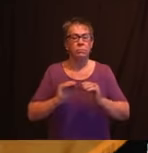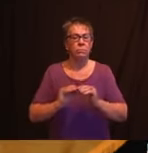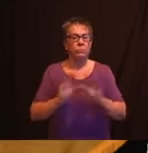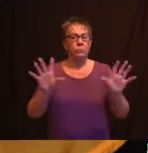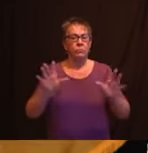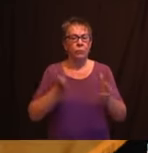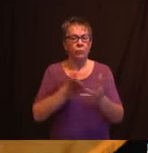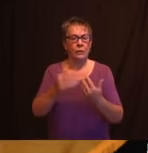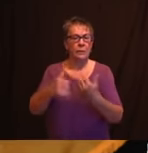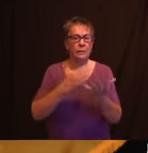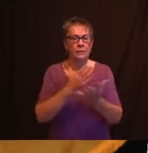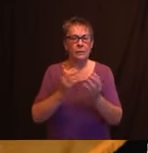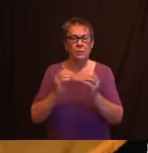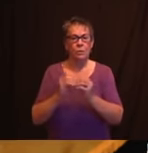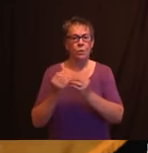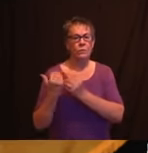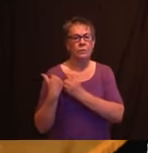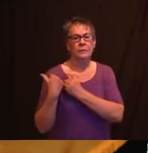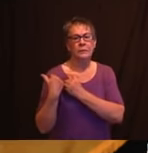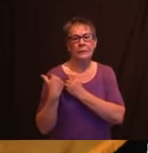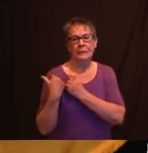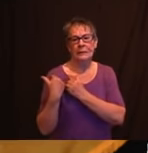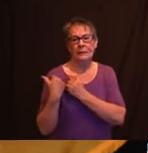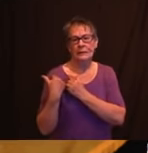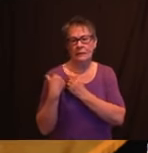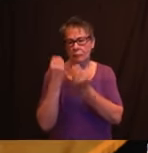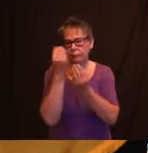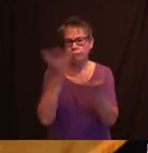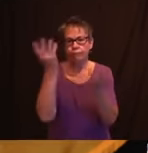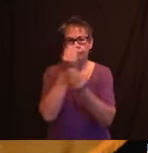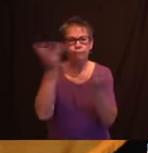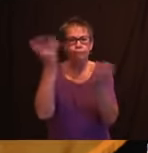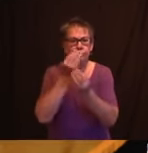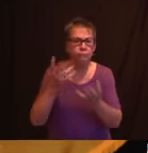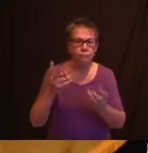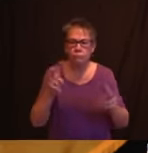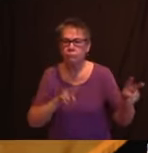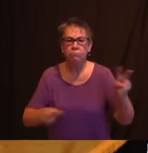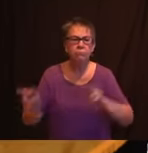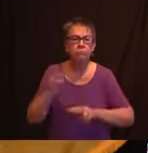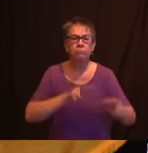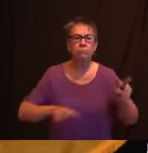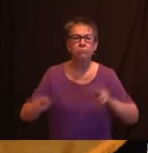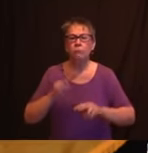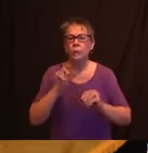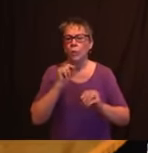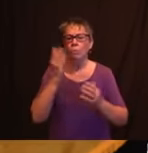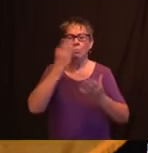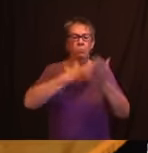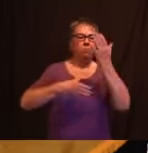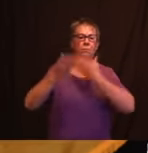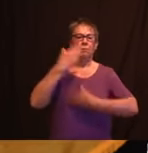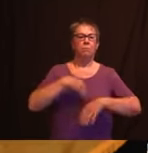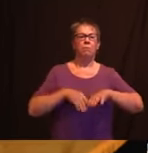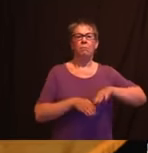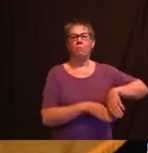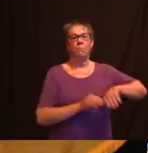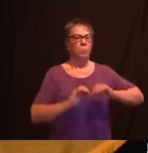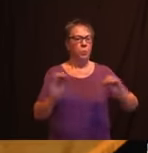greater degree of accountability and increasing transparency through data and reporting,